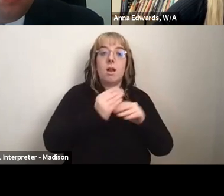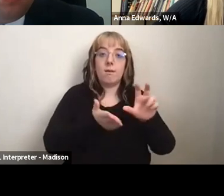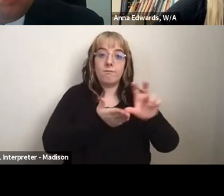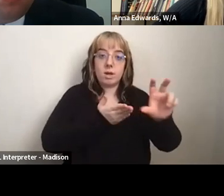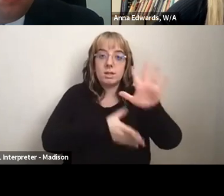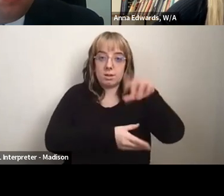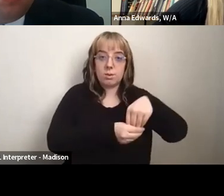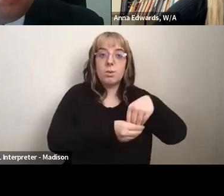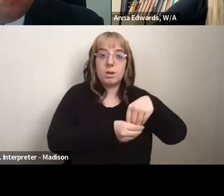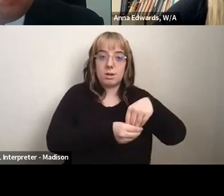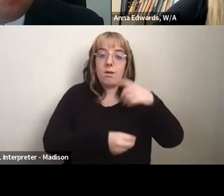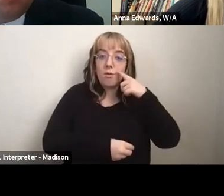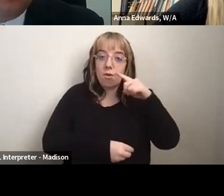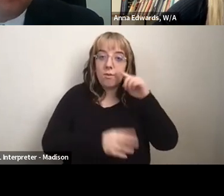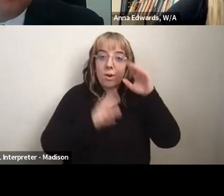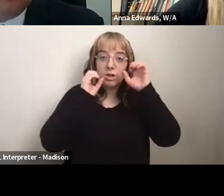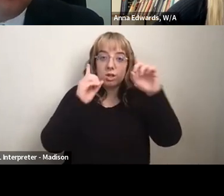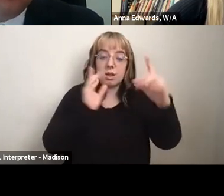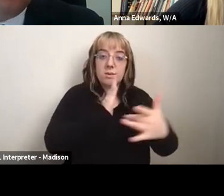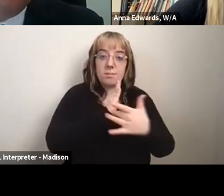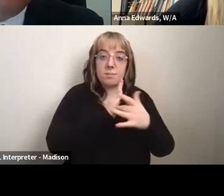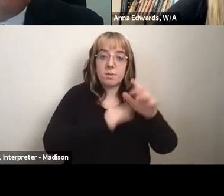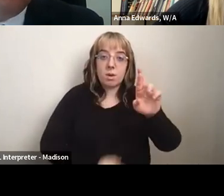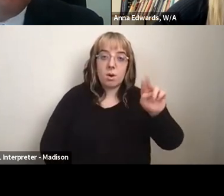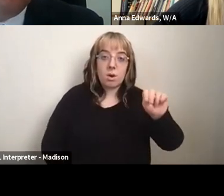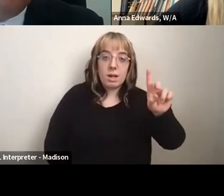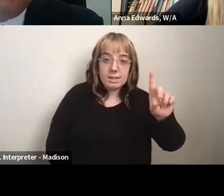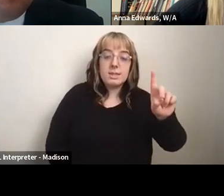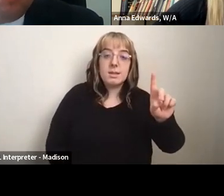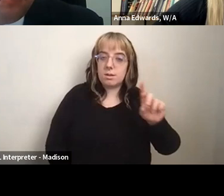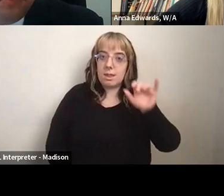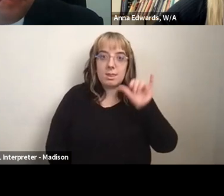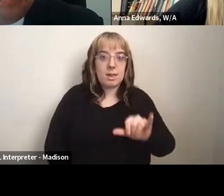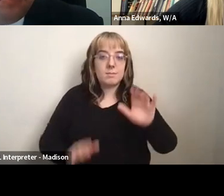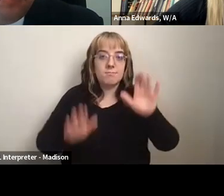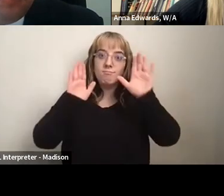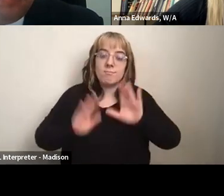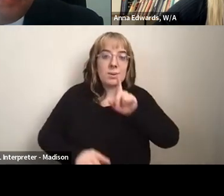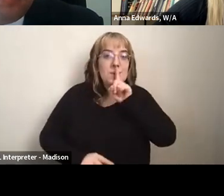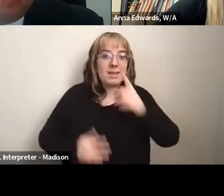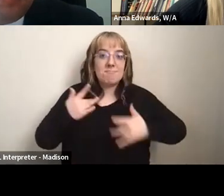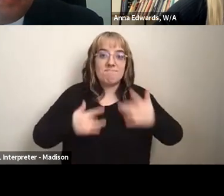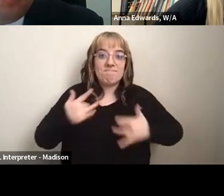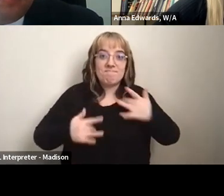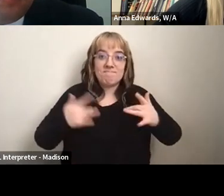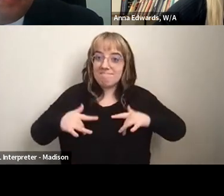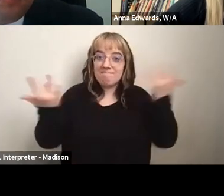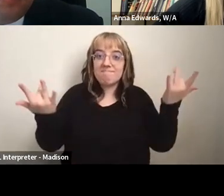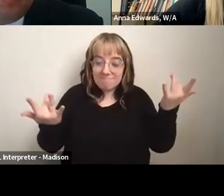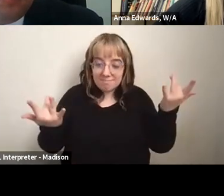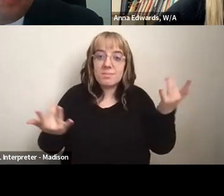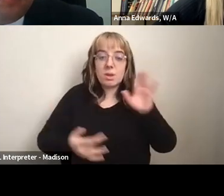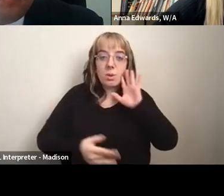included for Edtech R&D, which was incredibly exciting, going to the Institute for